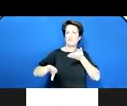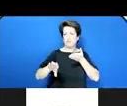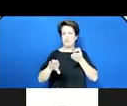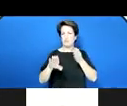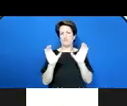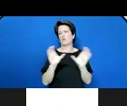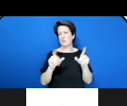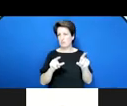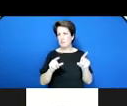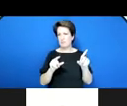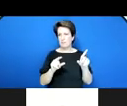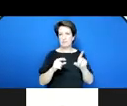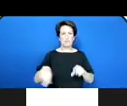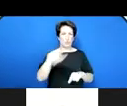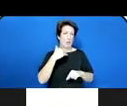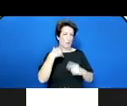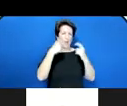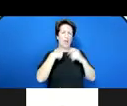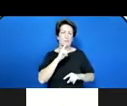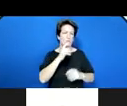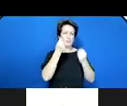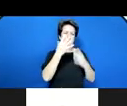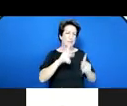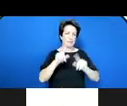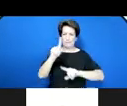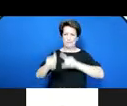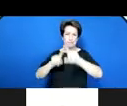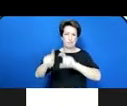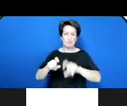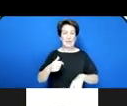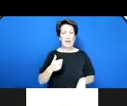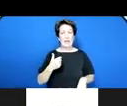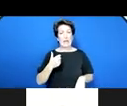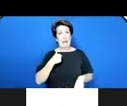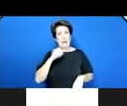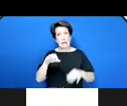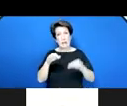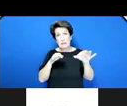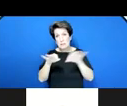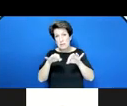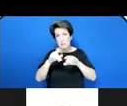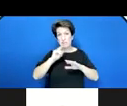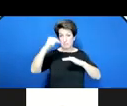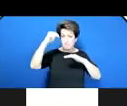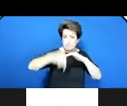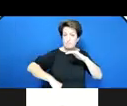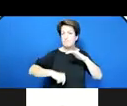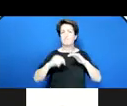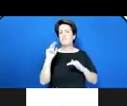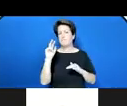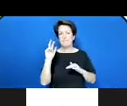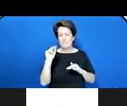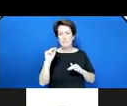exemption certificates. I'm sure you're being asked about them. I won't be able to speak in great detail about them, except to